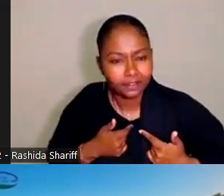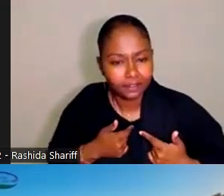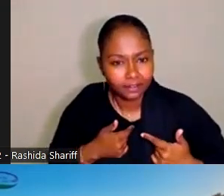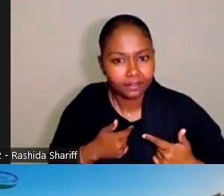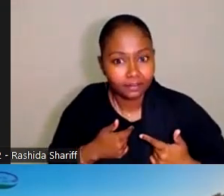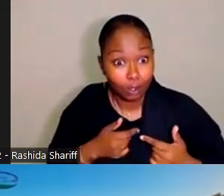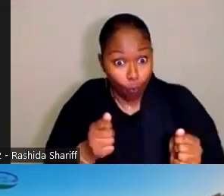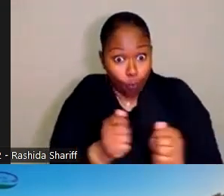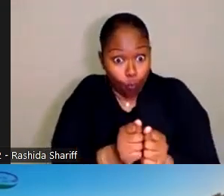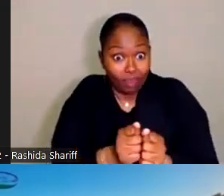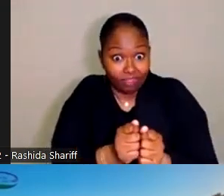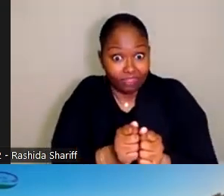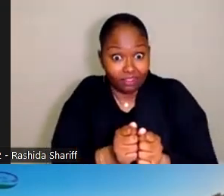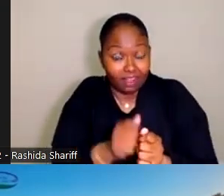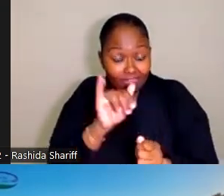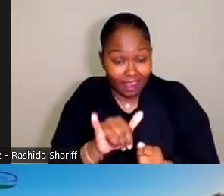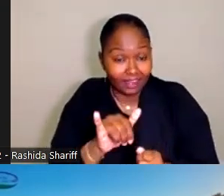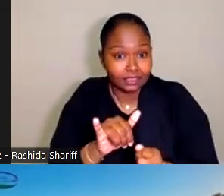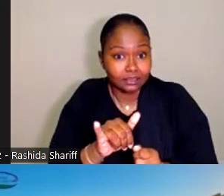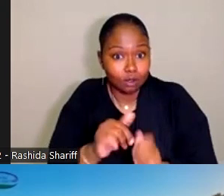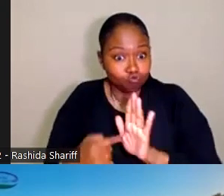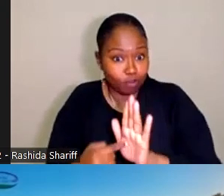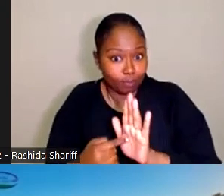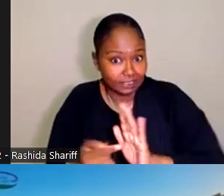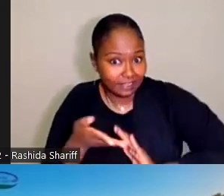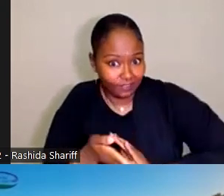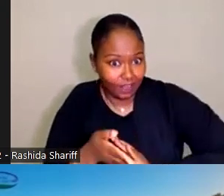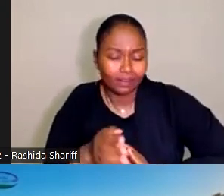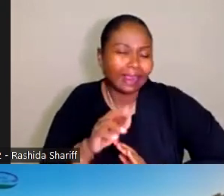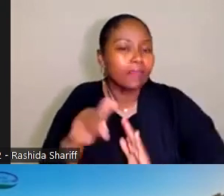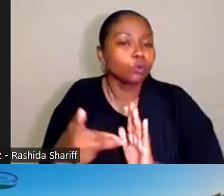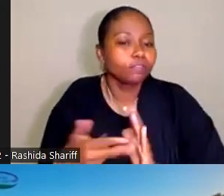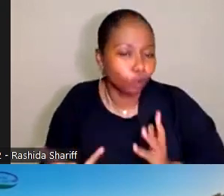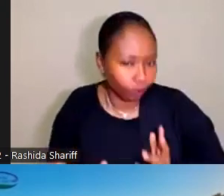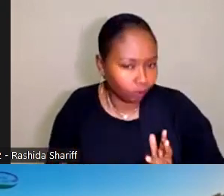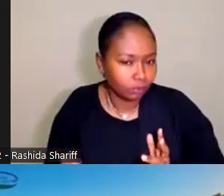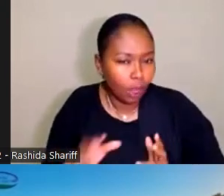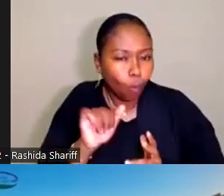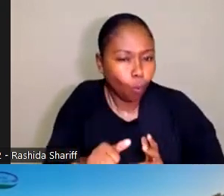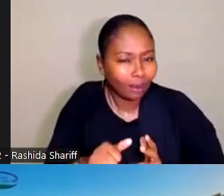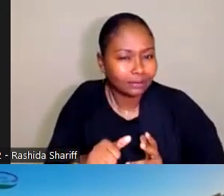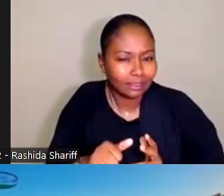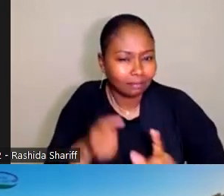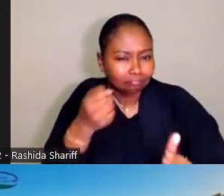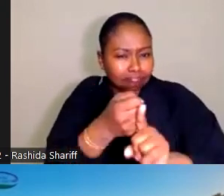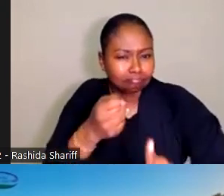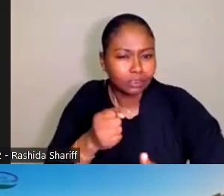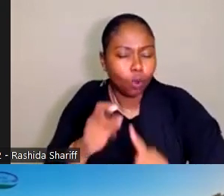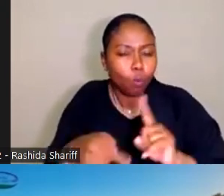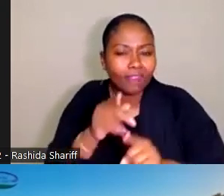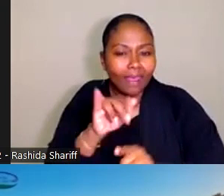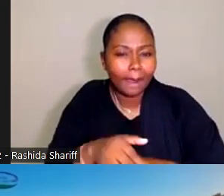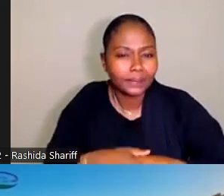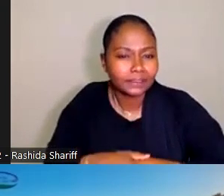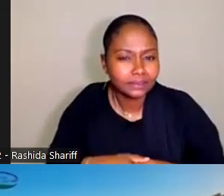with the presence of that patient representative? Meaning, in a referral, like what is the outcome when that happens, when the patient representative